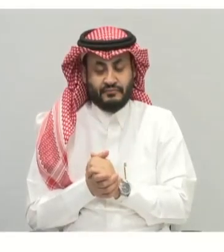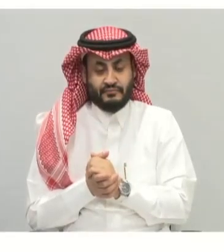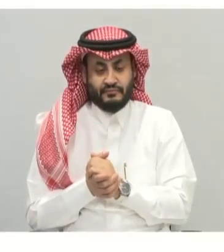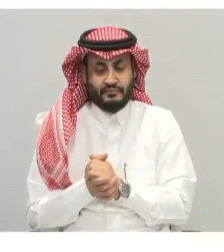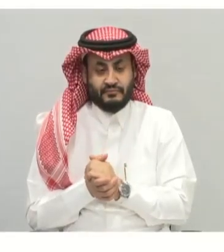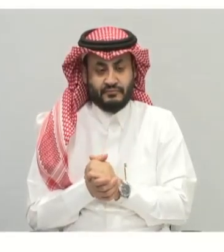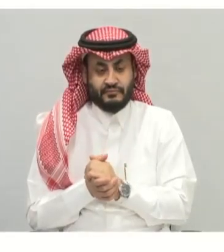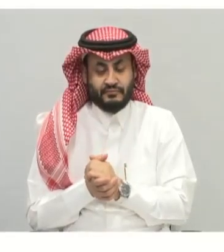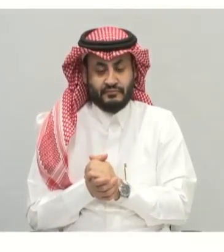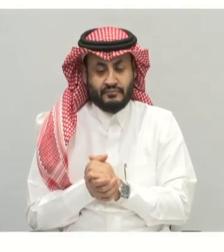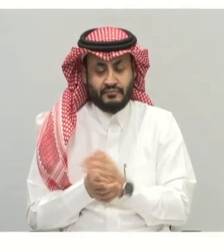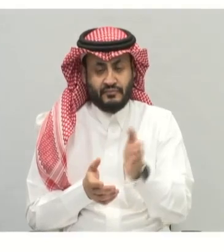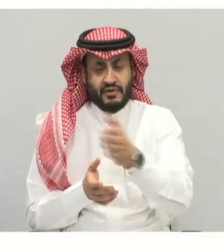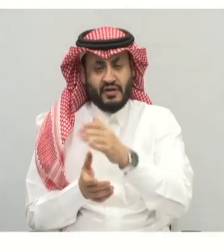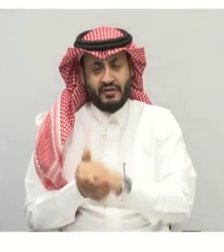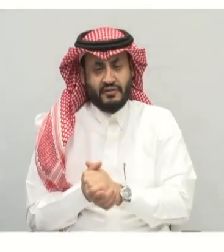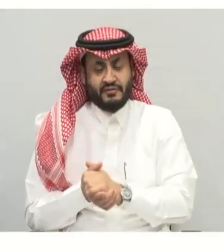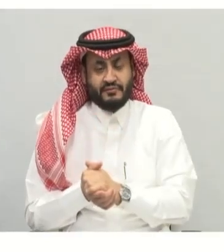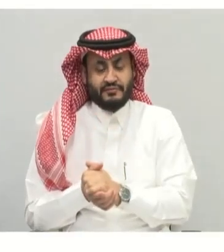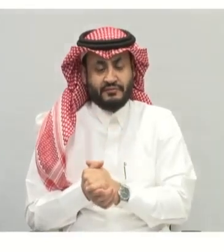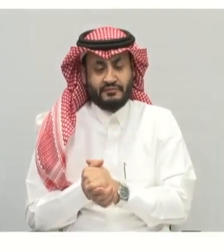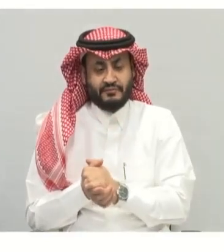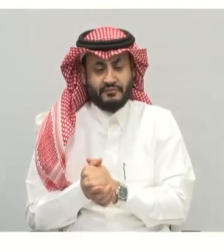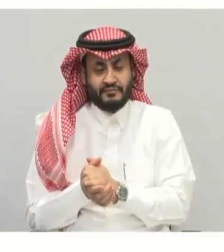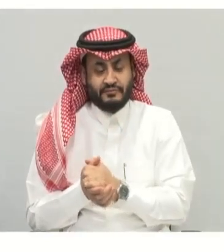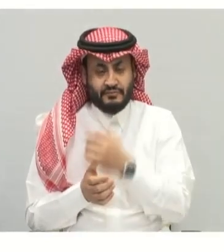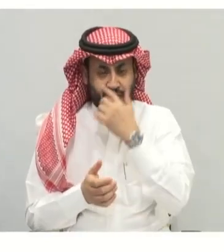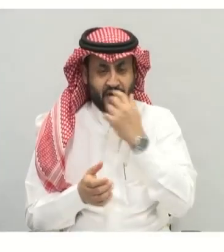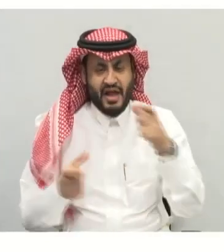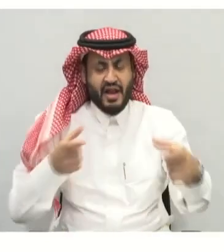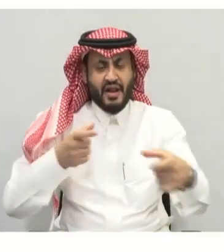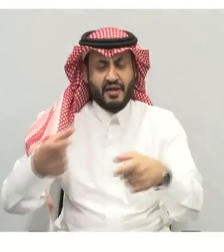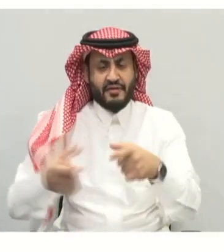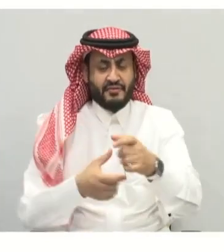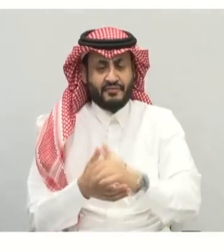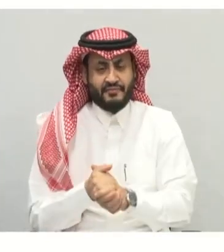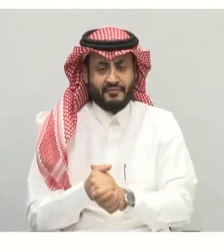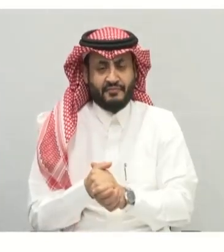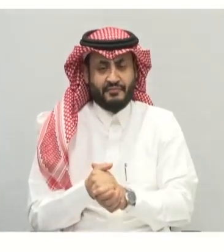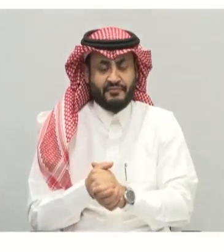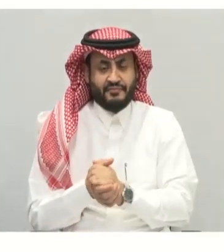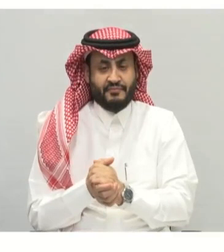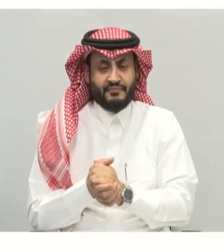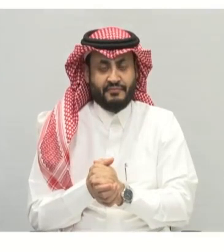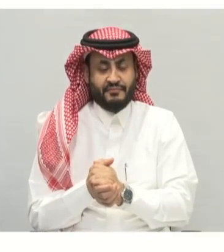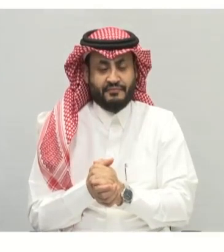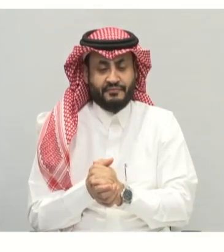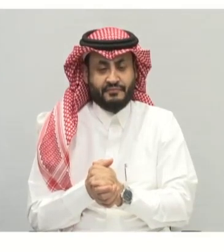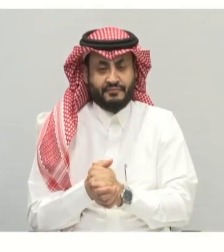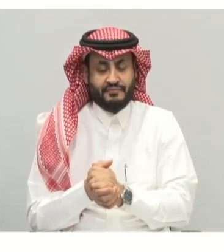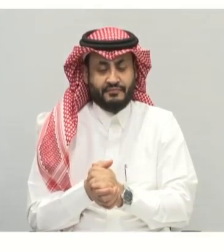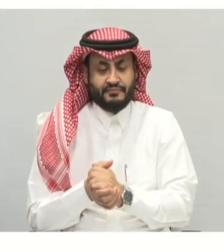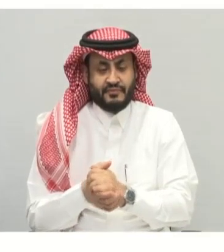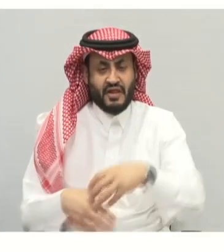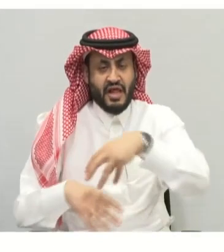one of the uh the other country that we have read about a group of countries actually which is the Mediterranean countries that were